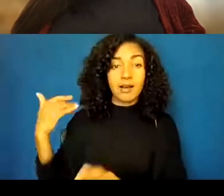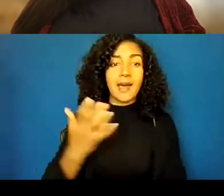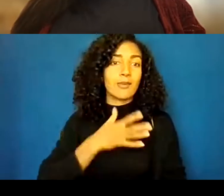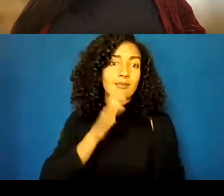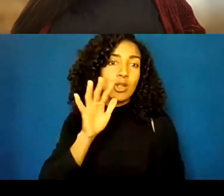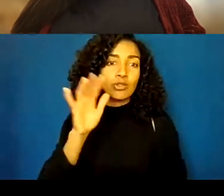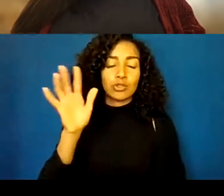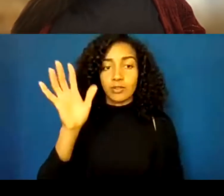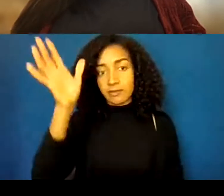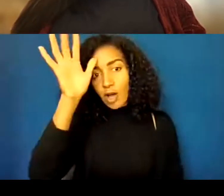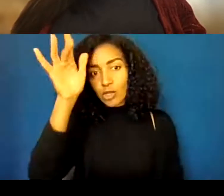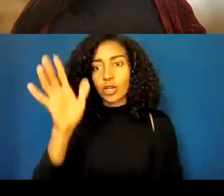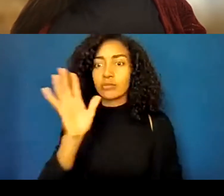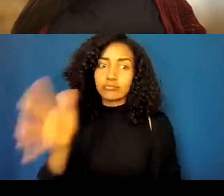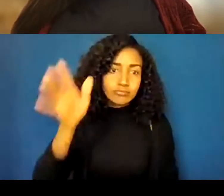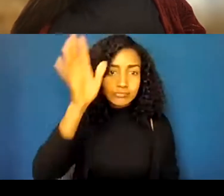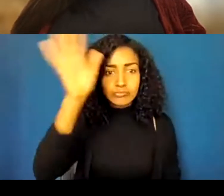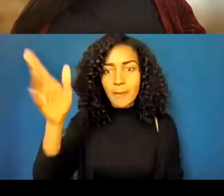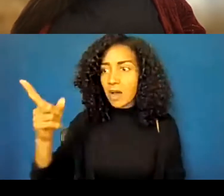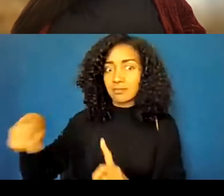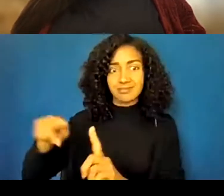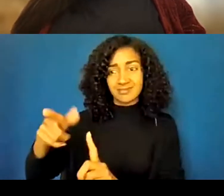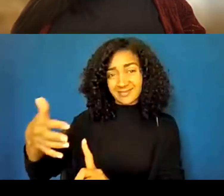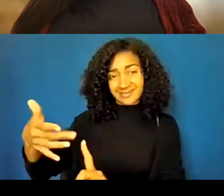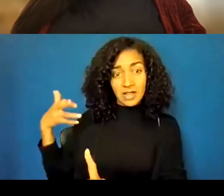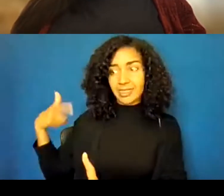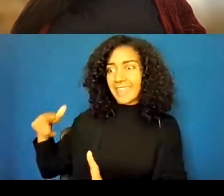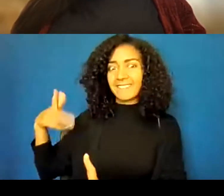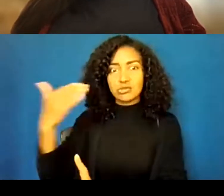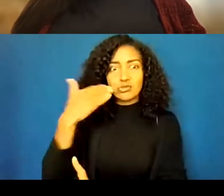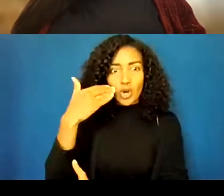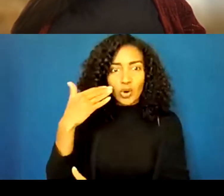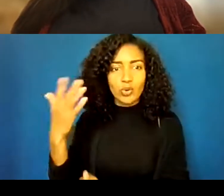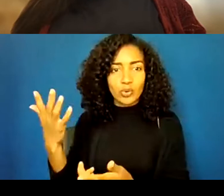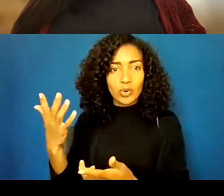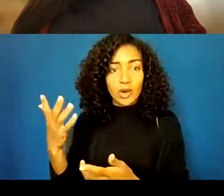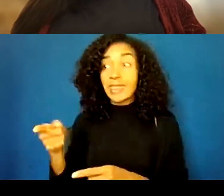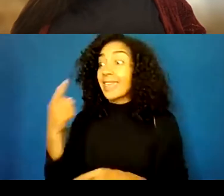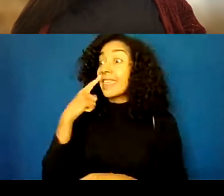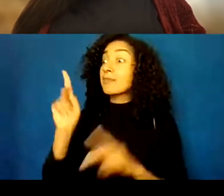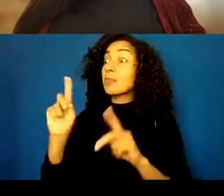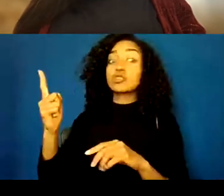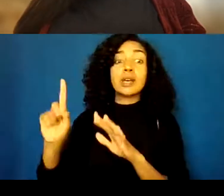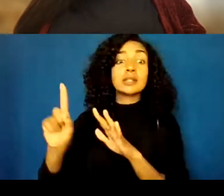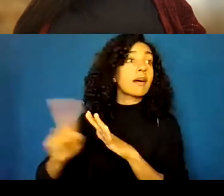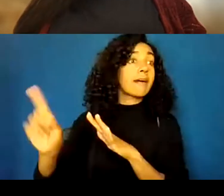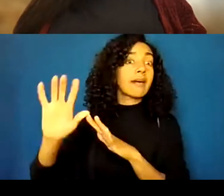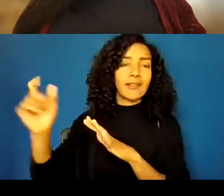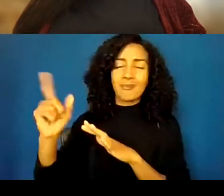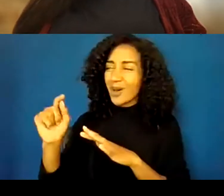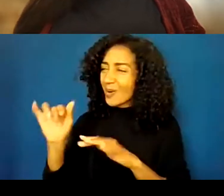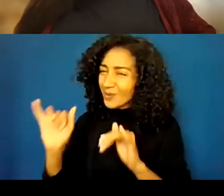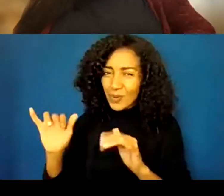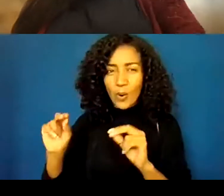grandparents know about people who have just, they think they walked away, but probably something happened to